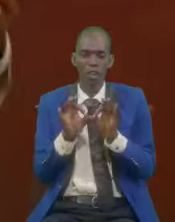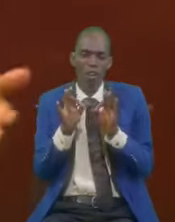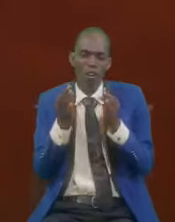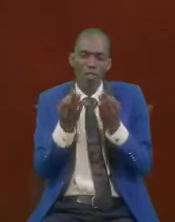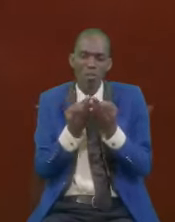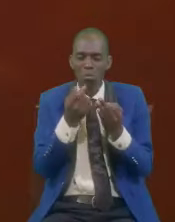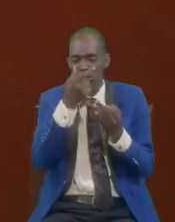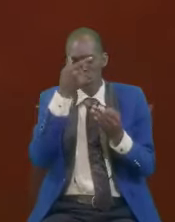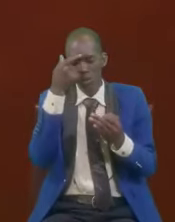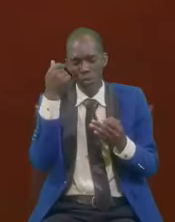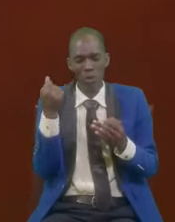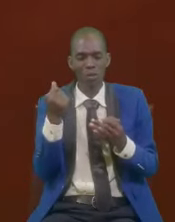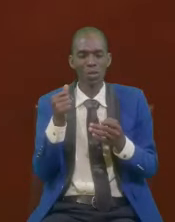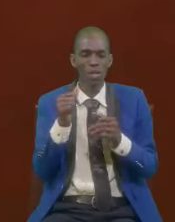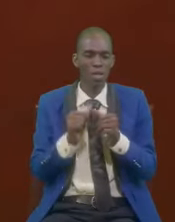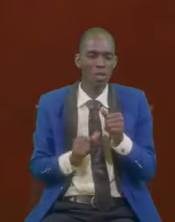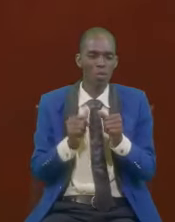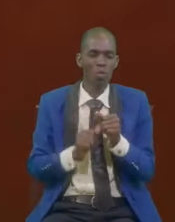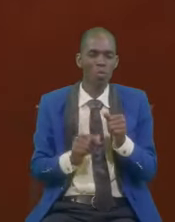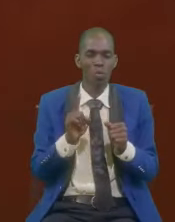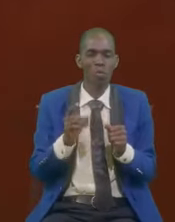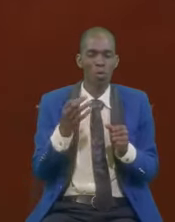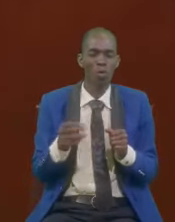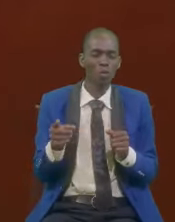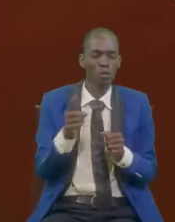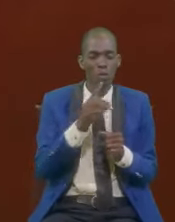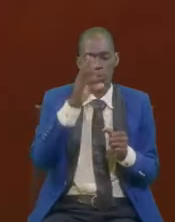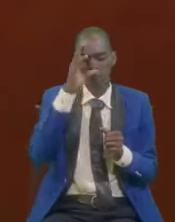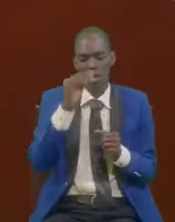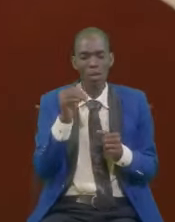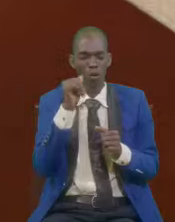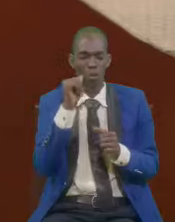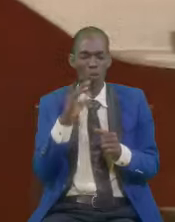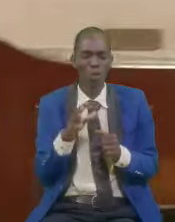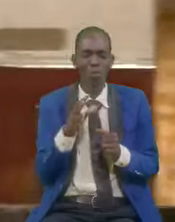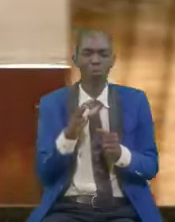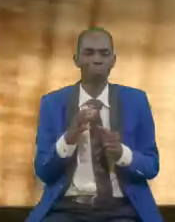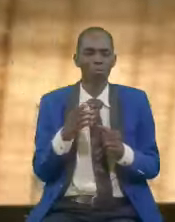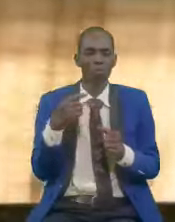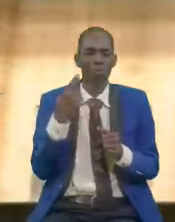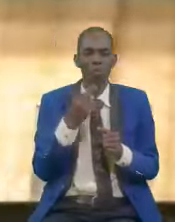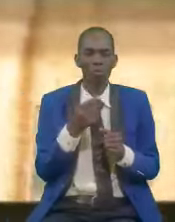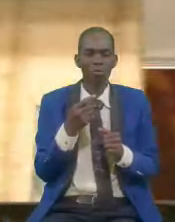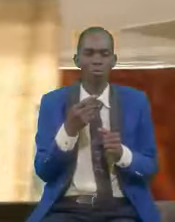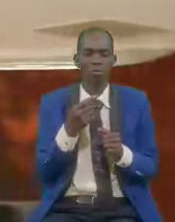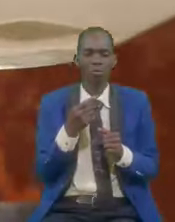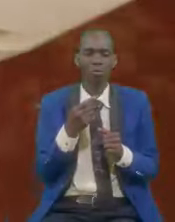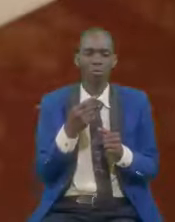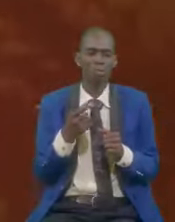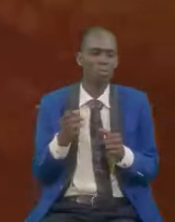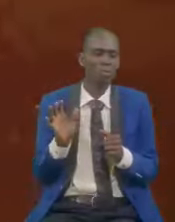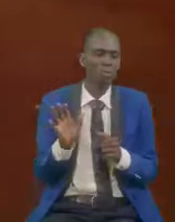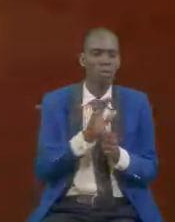Because each of them, man, woman, woman, one, they are swift and